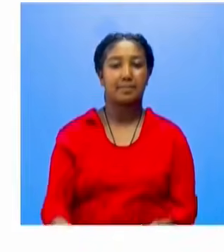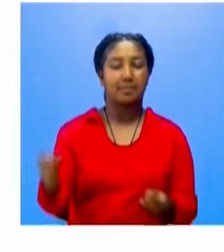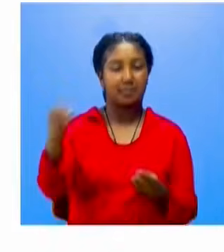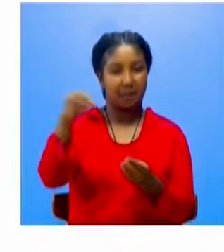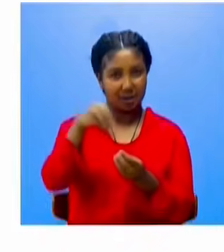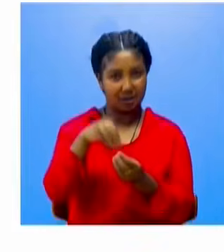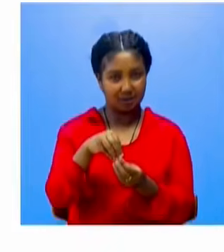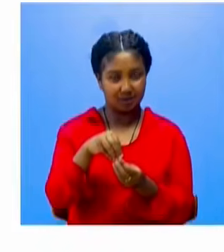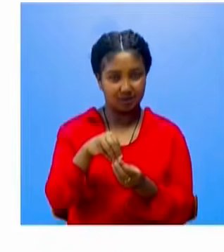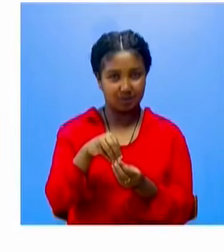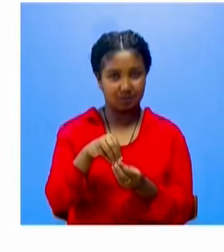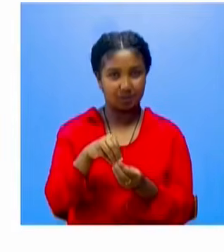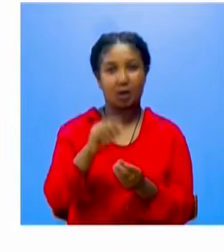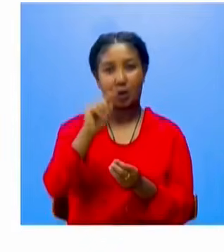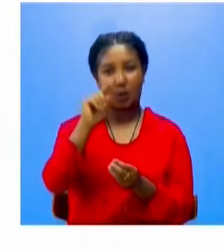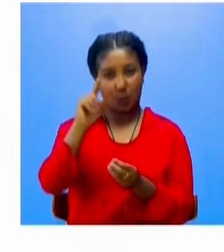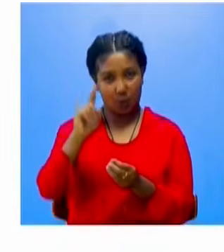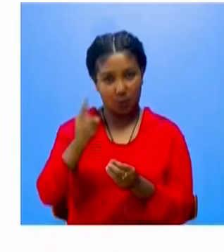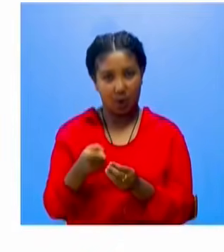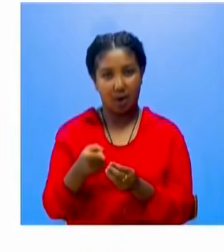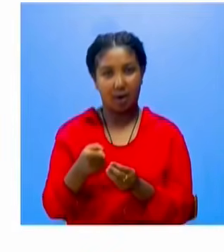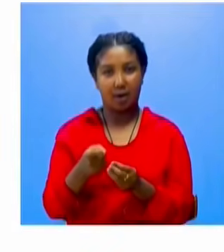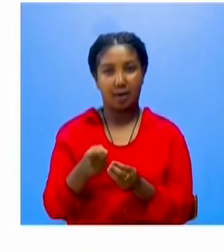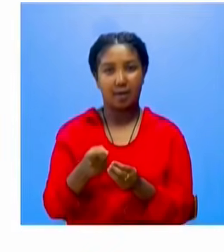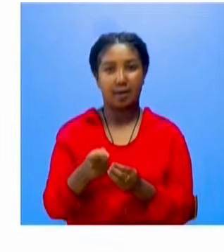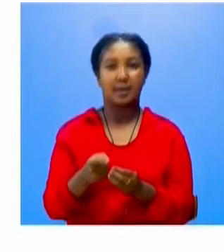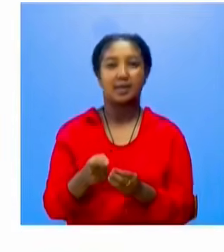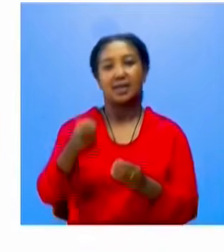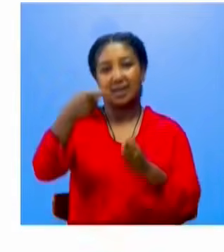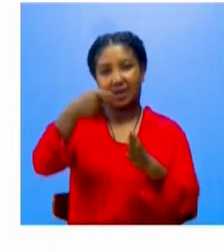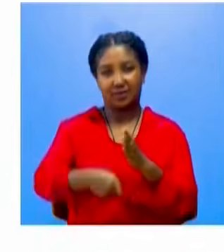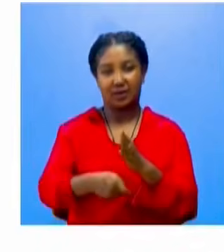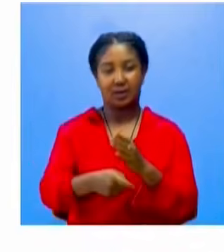plus, yes, comma, plus effect.